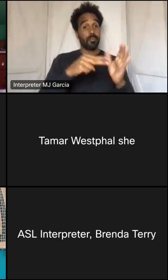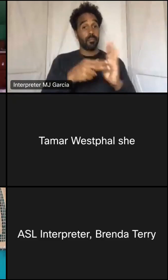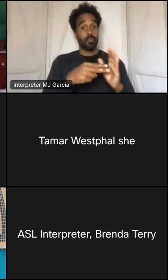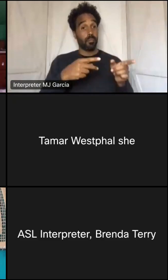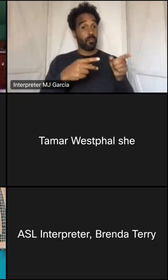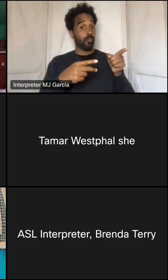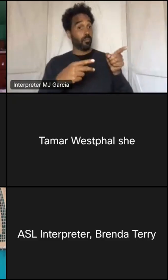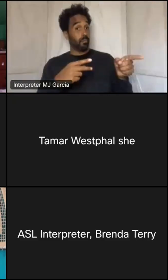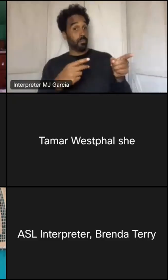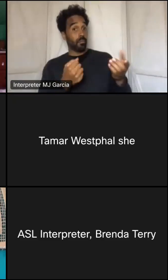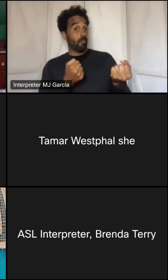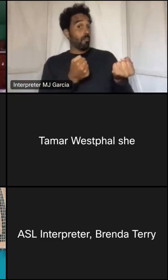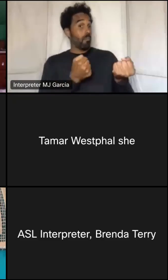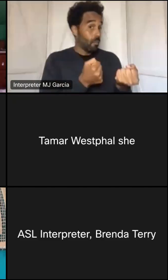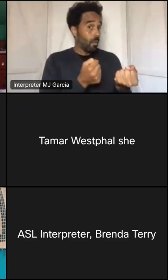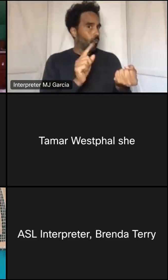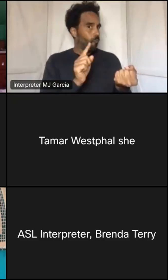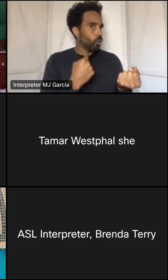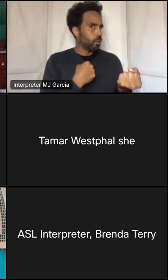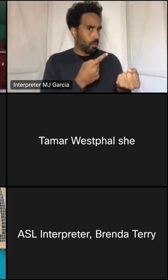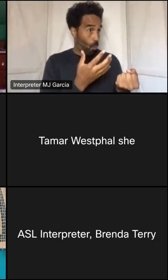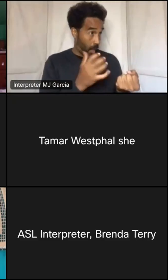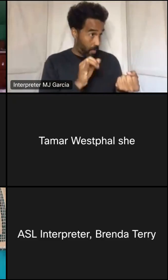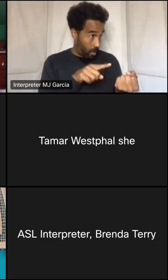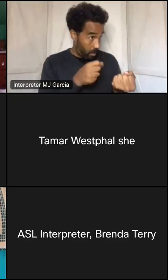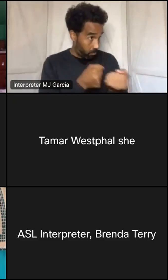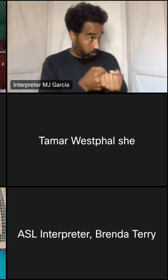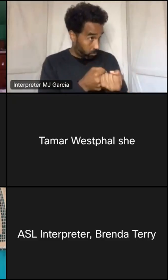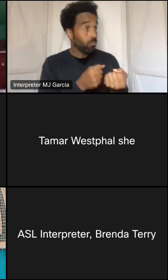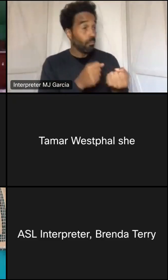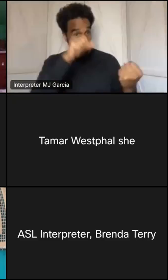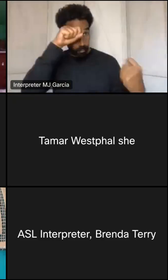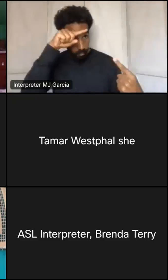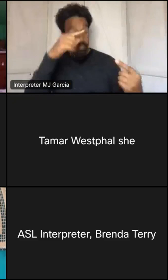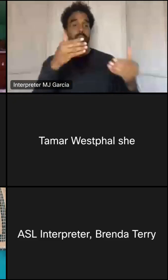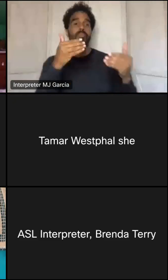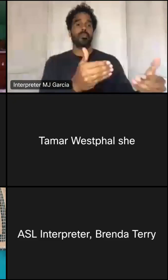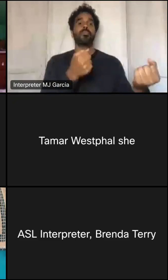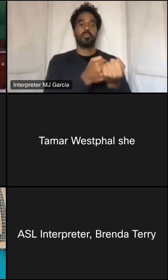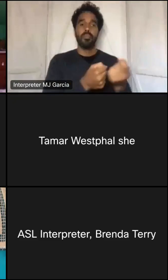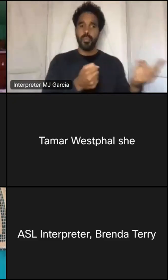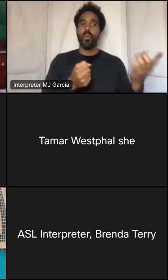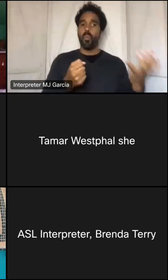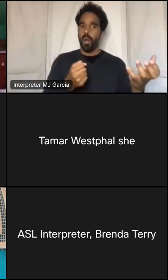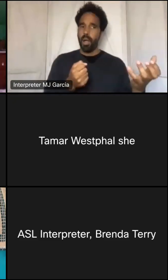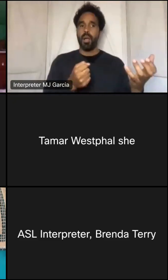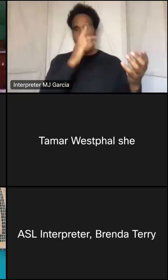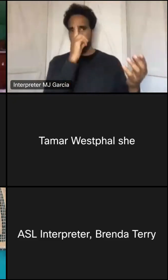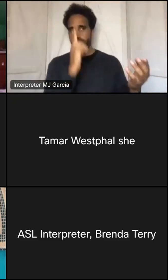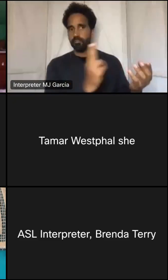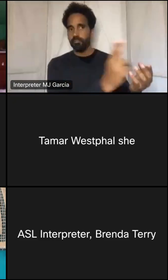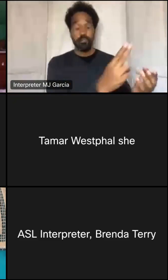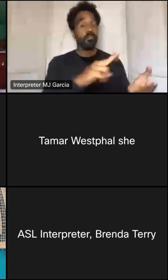for themselves. And so it's partnering, it's in that journey, and the overlaps are so clear. And thank you for sharing